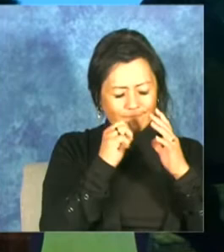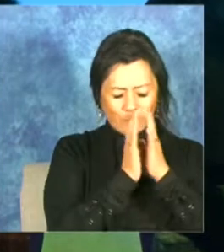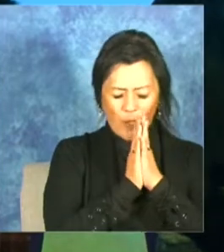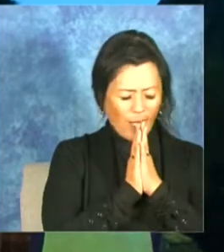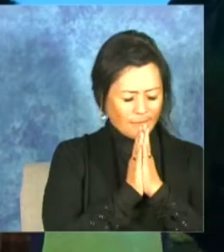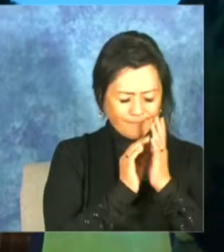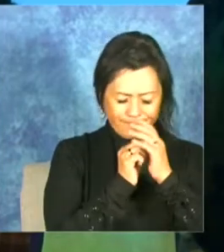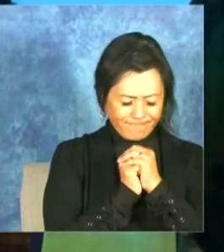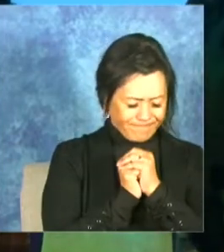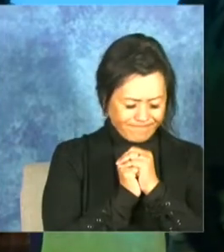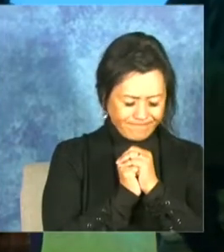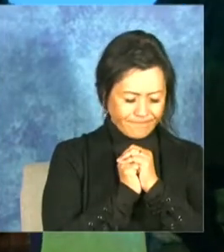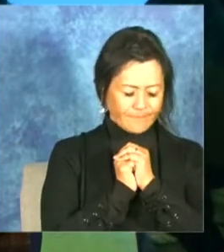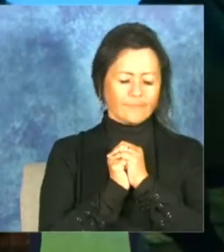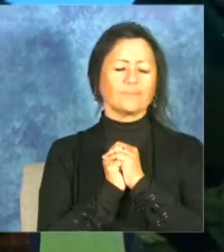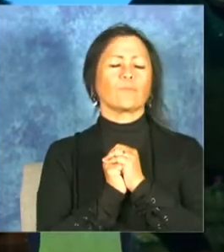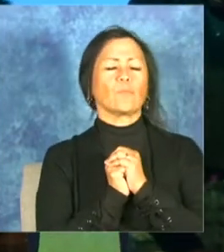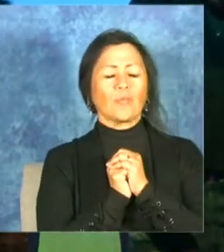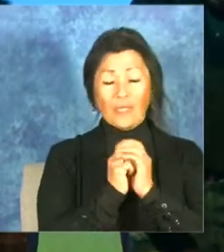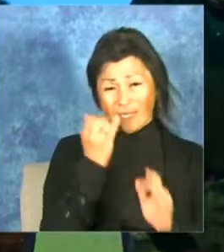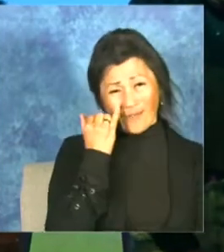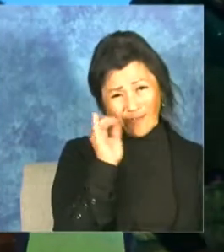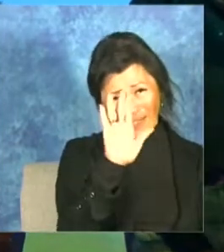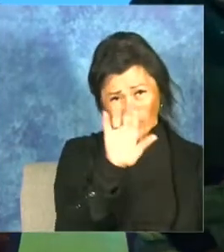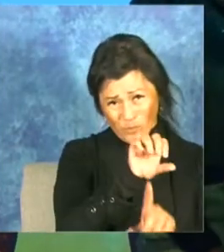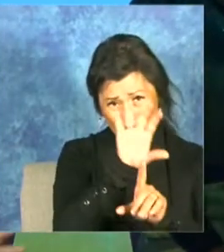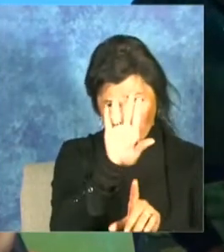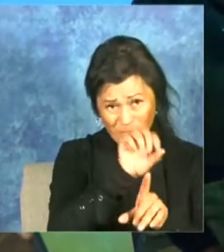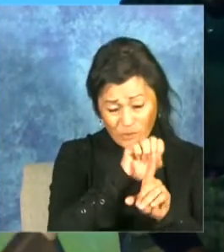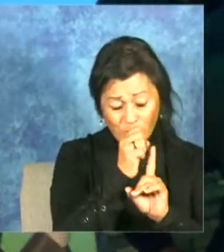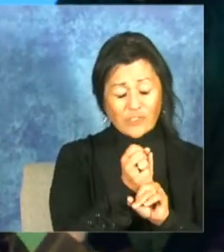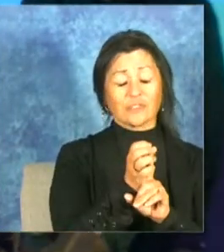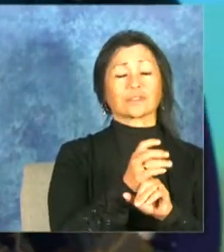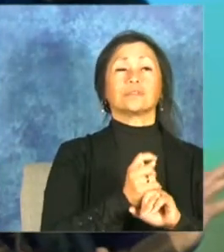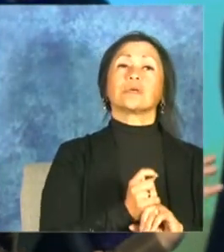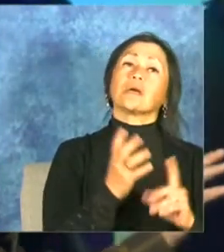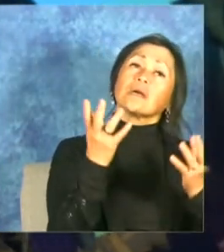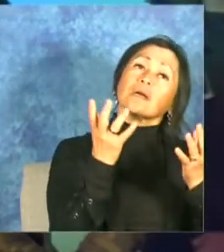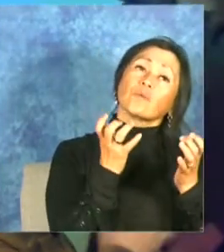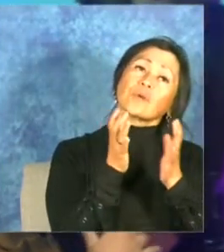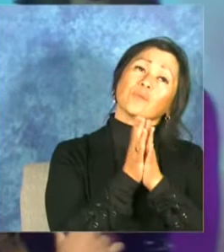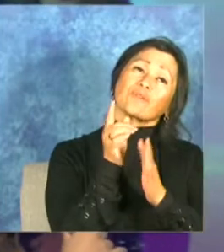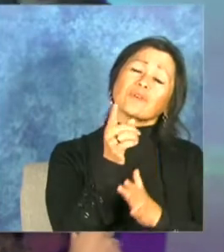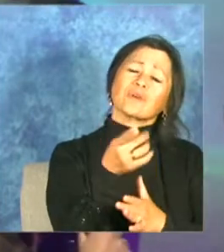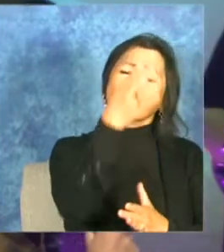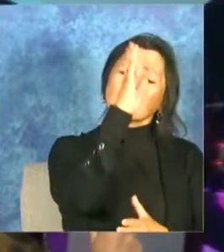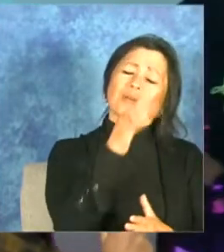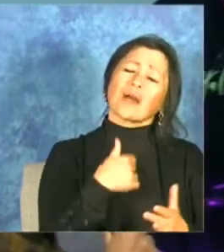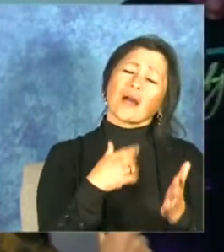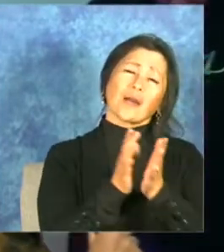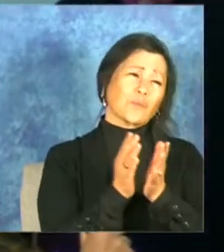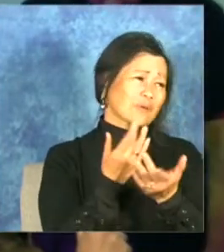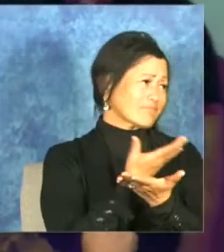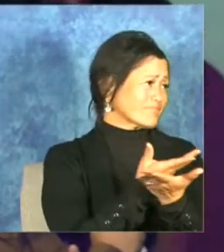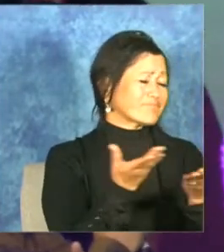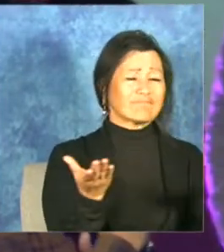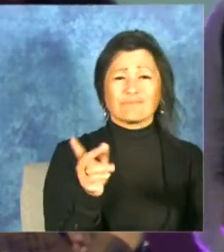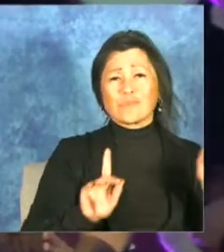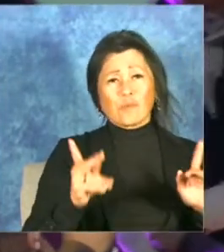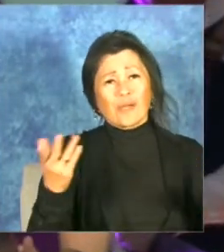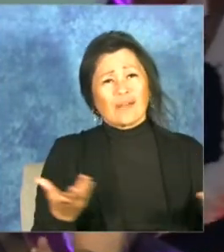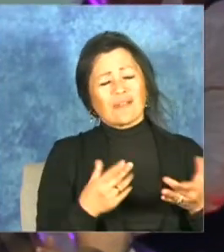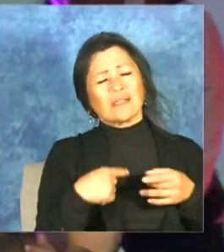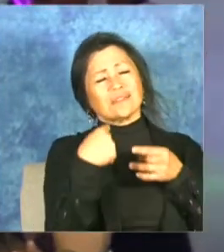pray? And if that's you today, I just want to pray for you. God, I just pray for those who have